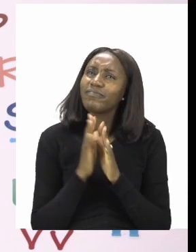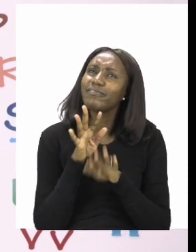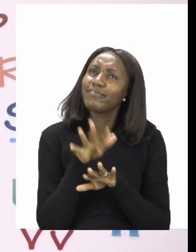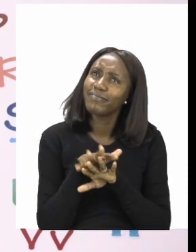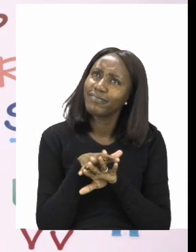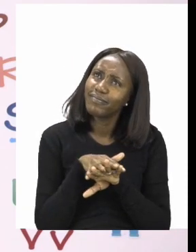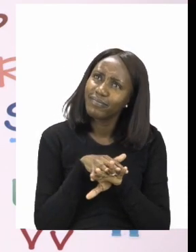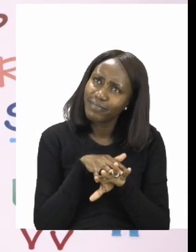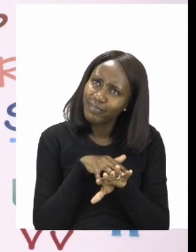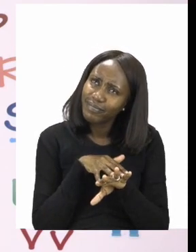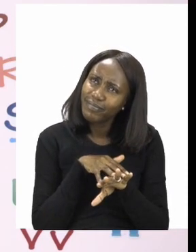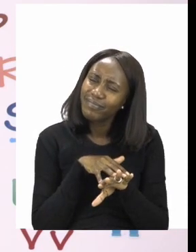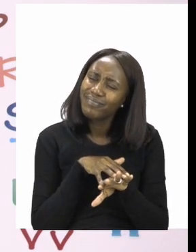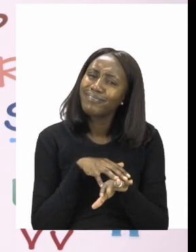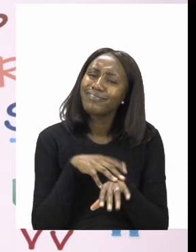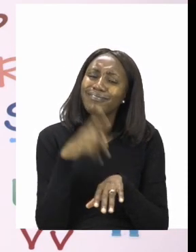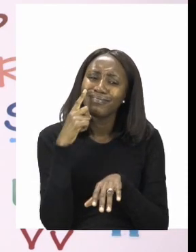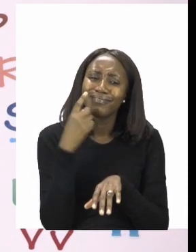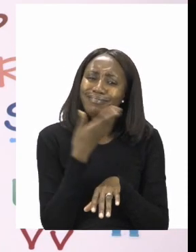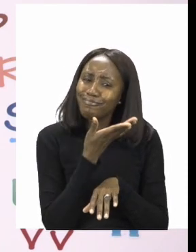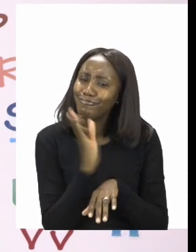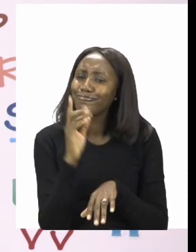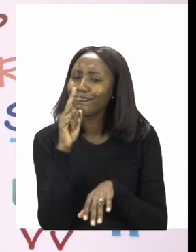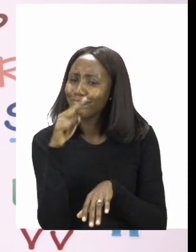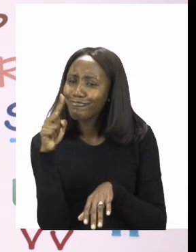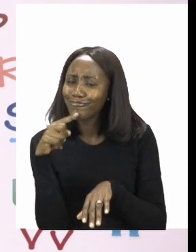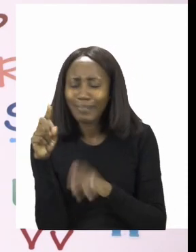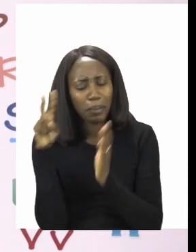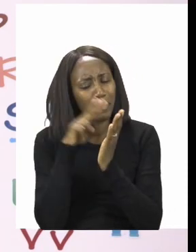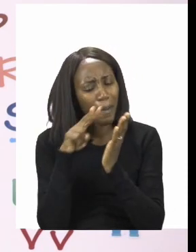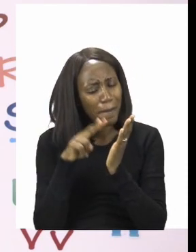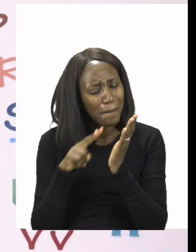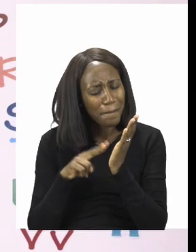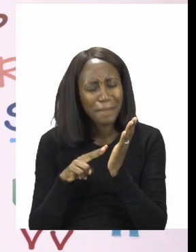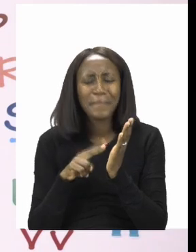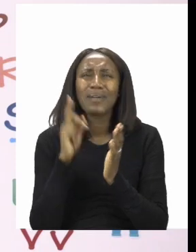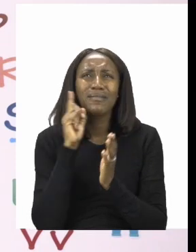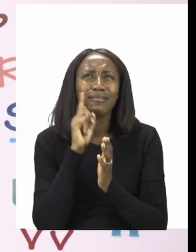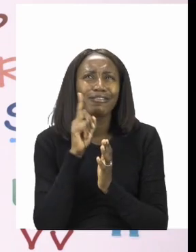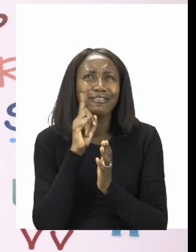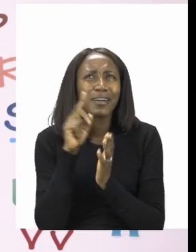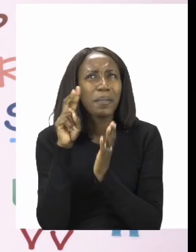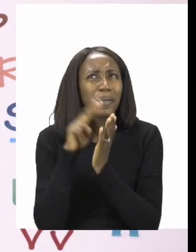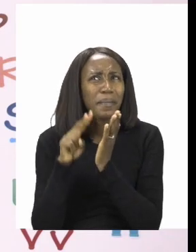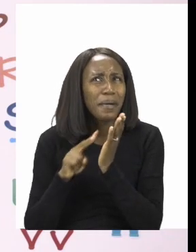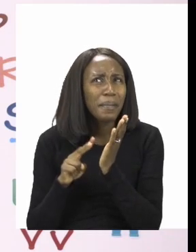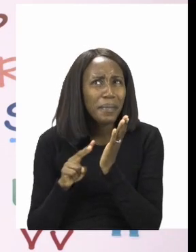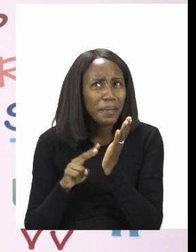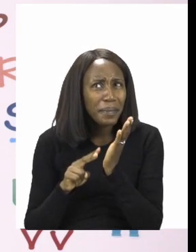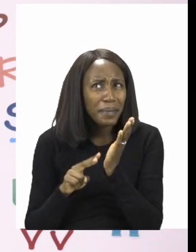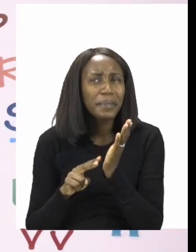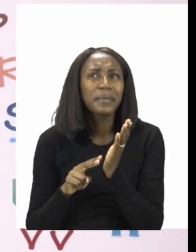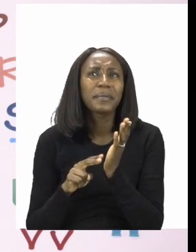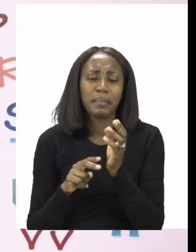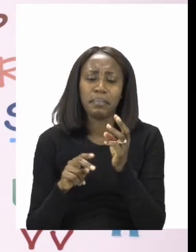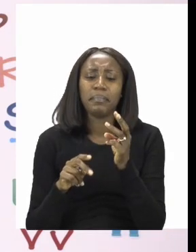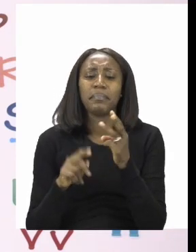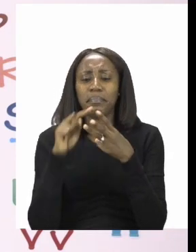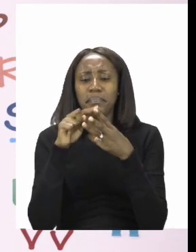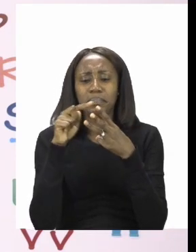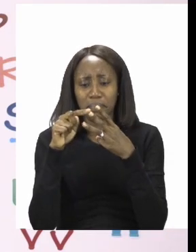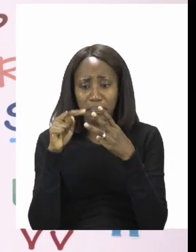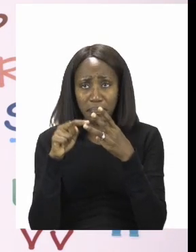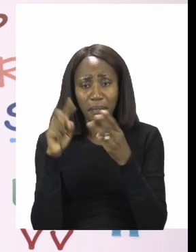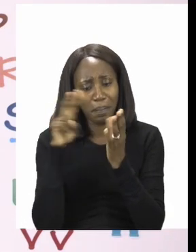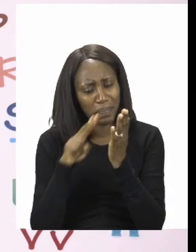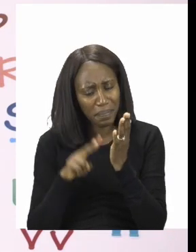girls. Make sure that you read the comprehension carefully for a third time, which means 3 times. And